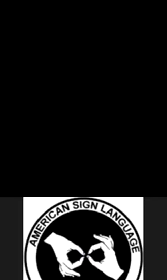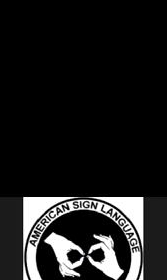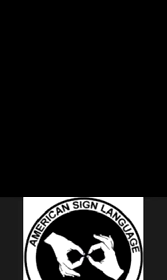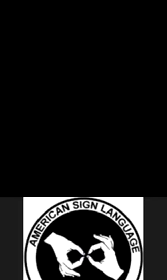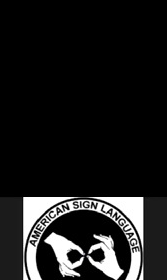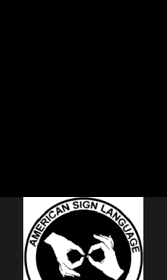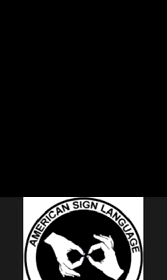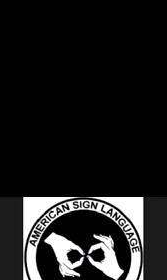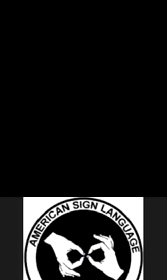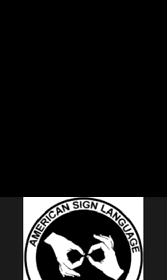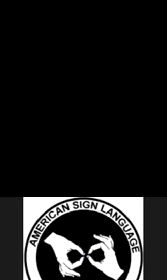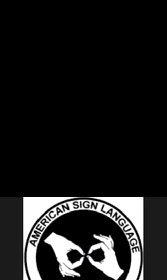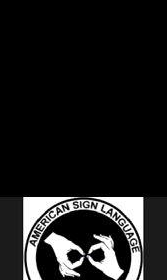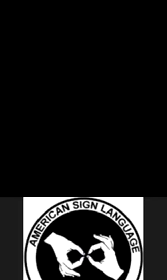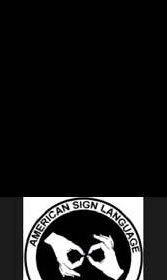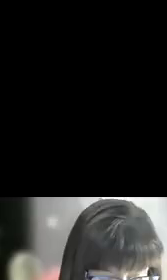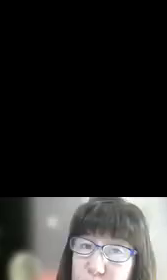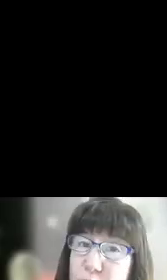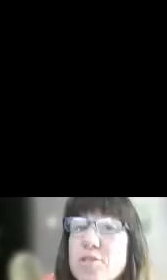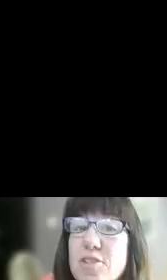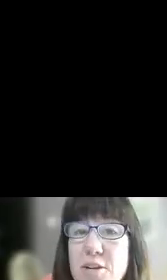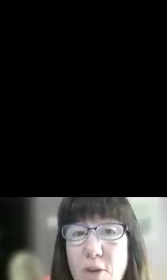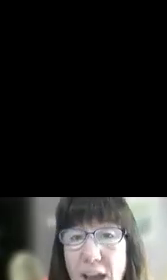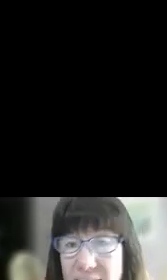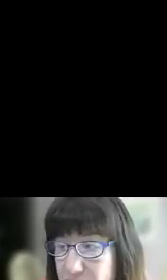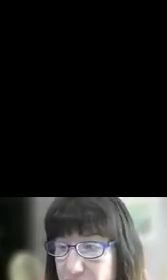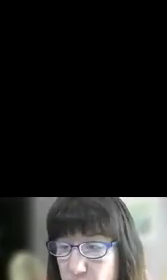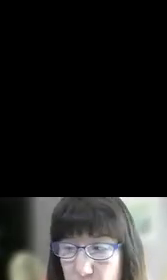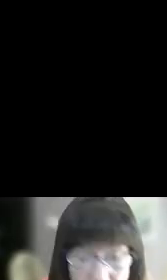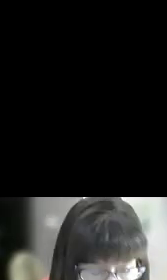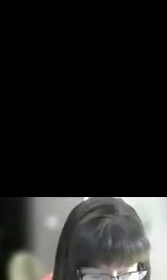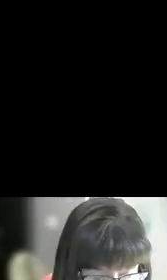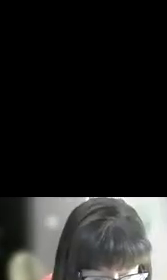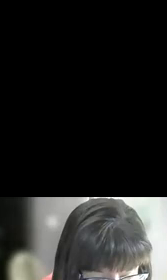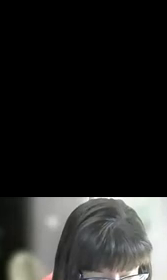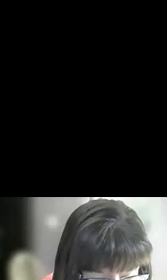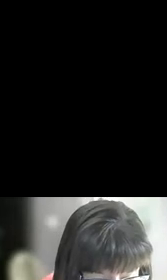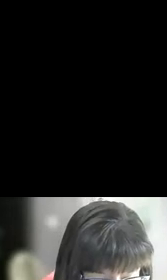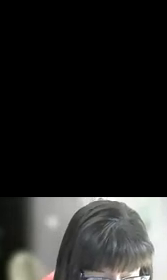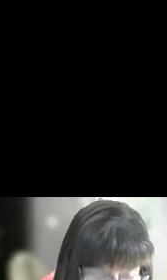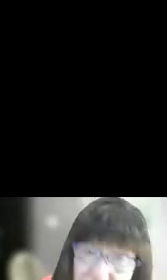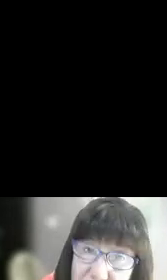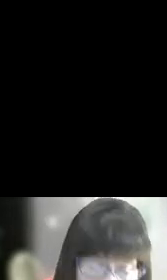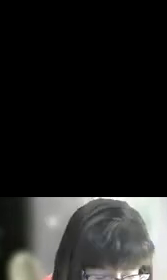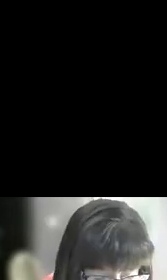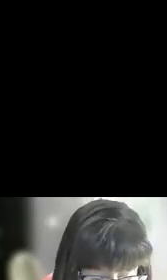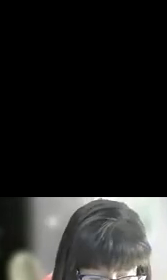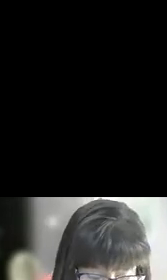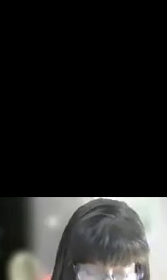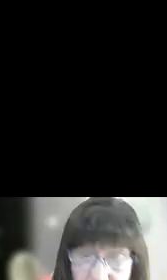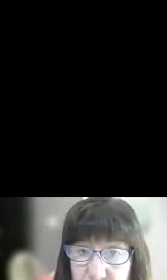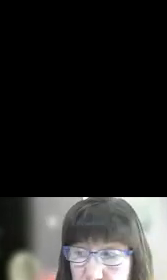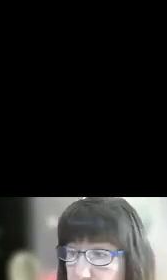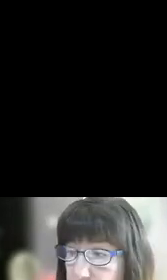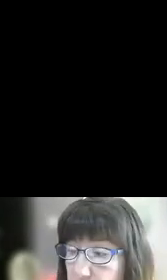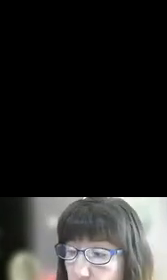student clubs, movie nights, and festivals that can give you an opportunity to practice your new language skills. You may decide to take a language